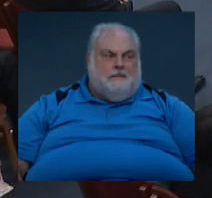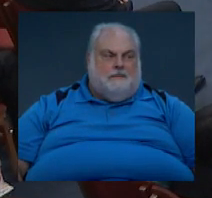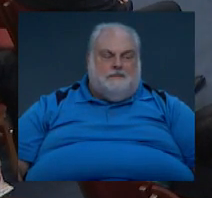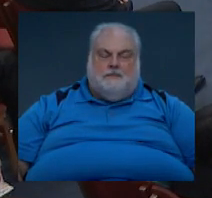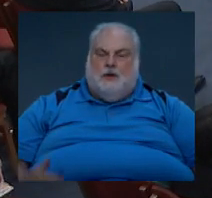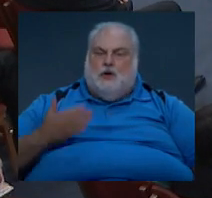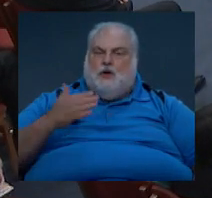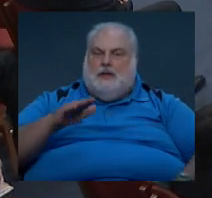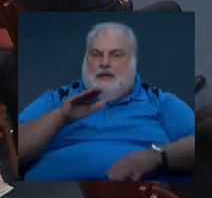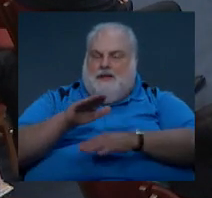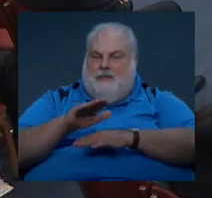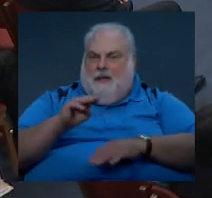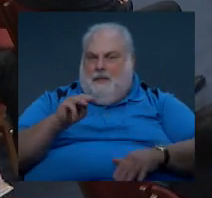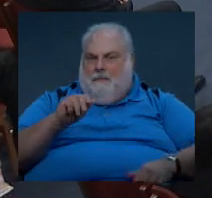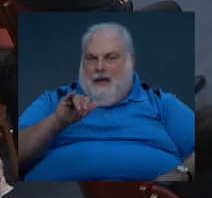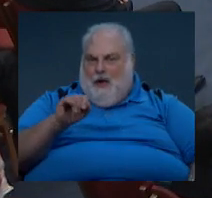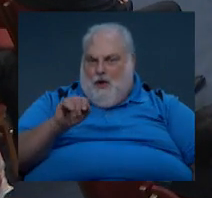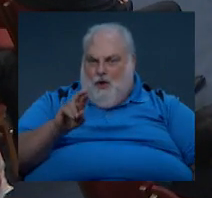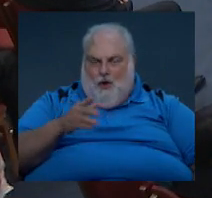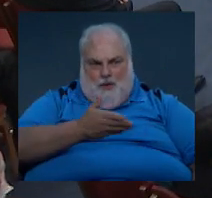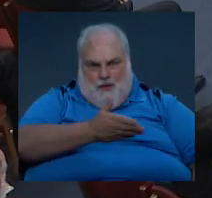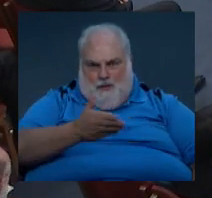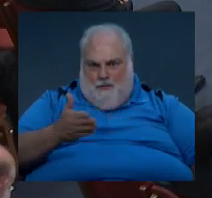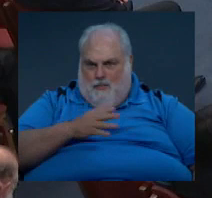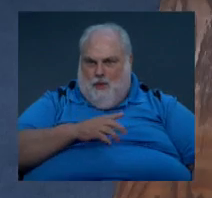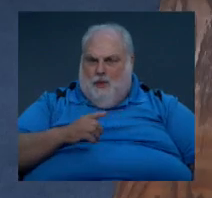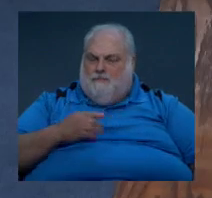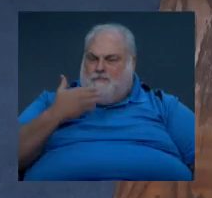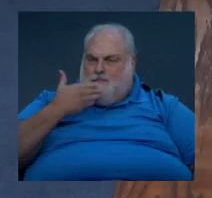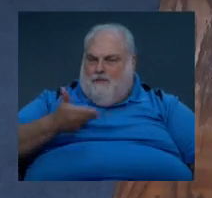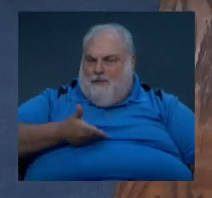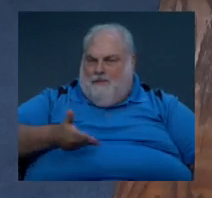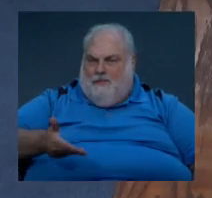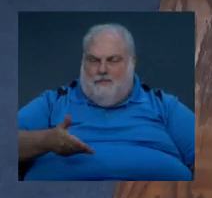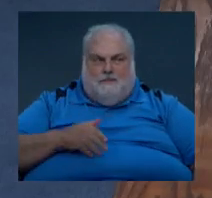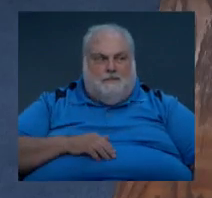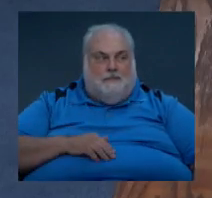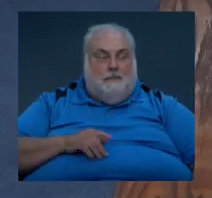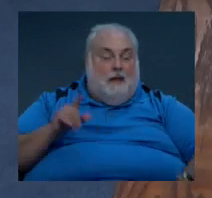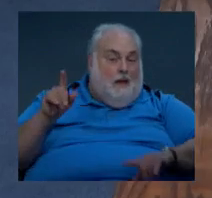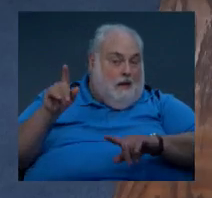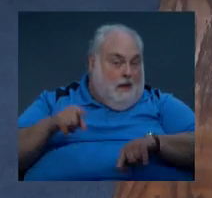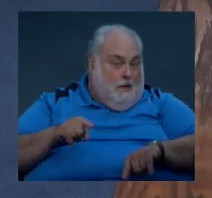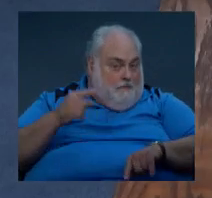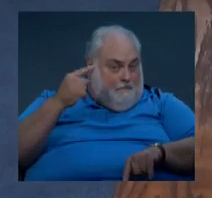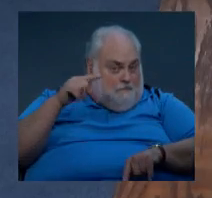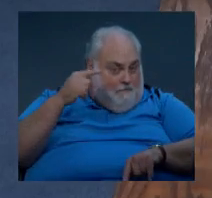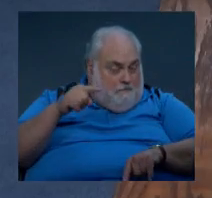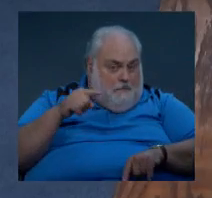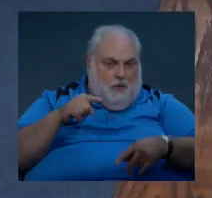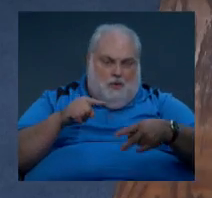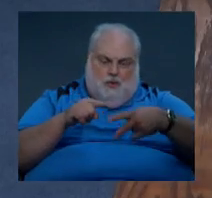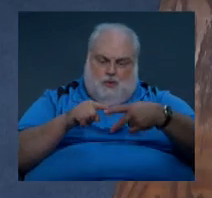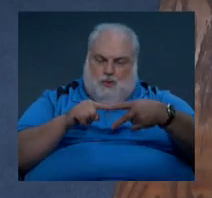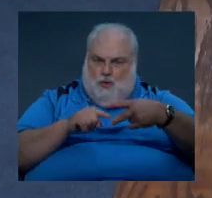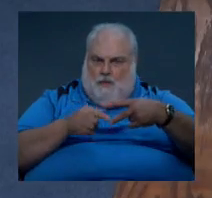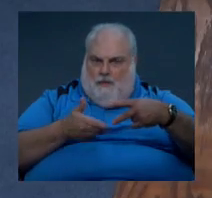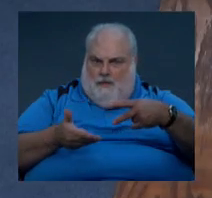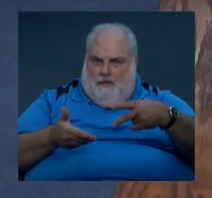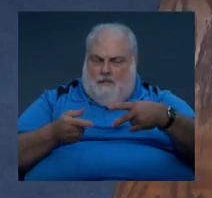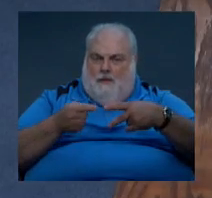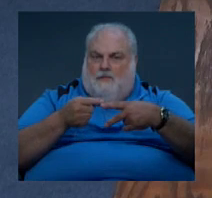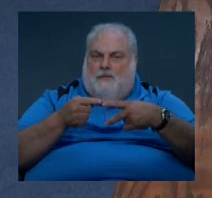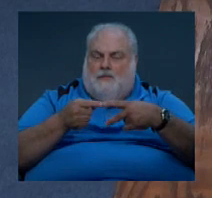Good evening, Mayor and Board of Directors. Thank you very much for having me. I'm here to speak about two items today. First